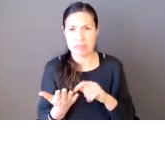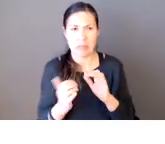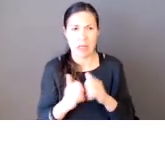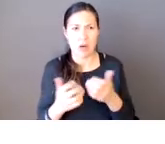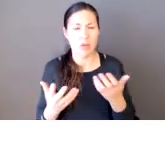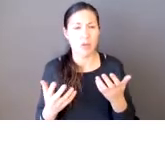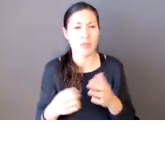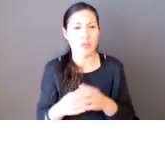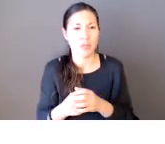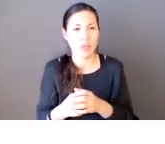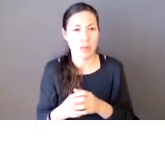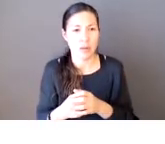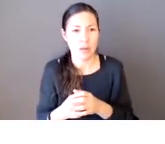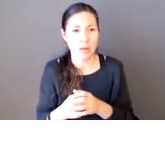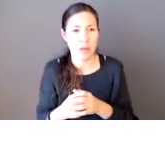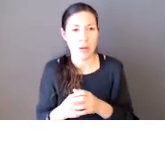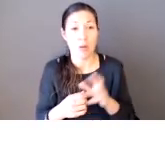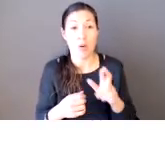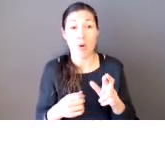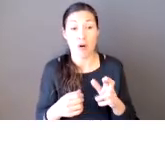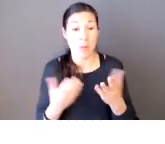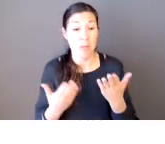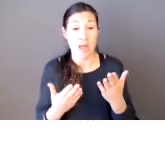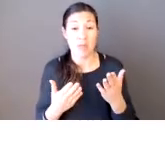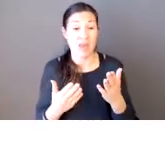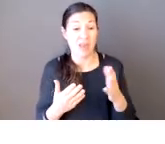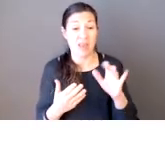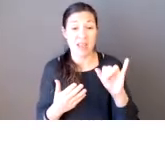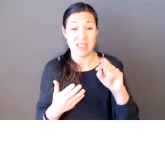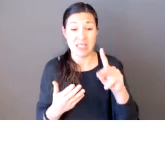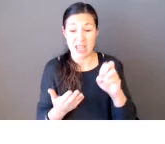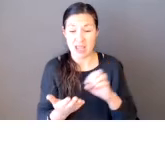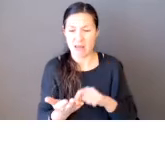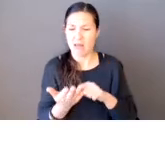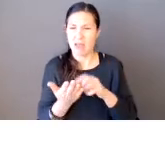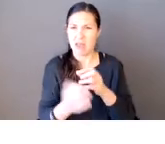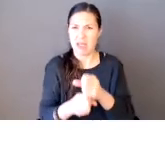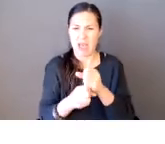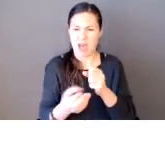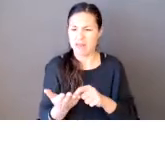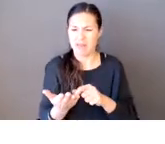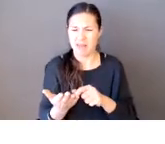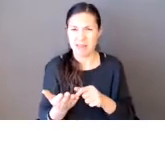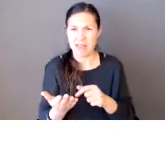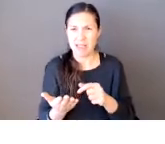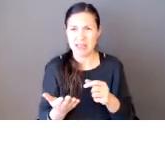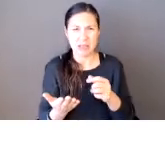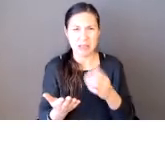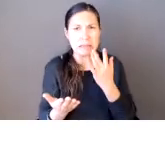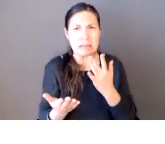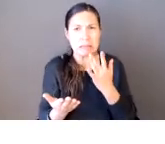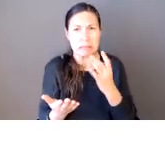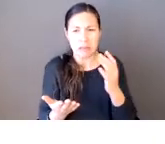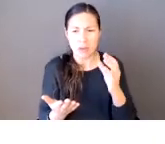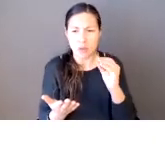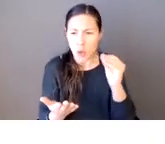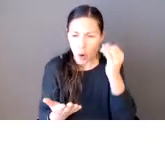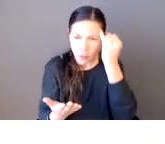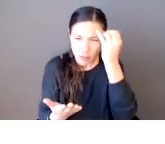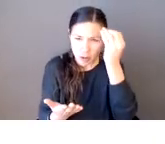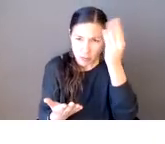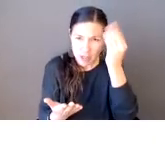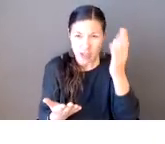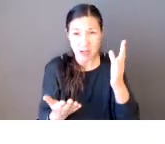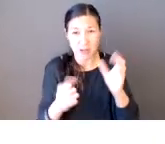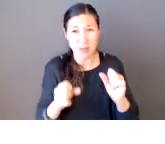agency if there's not enough information. So it's important that you get as much information as you can. We'll talk a little bit more about